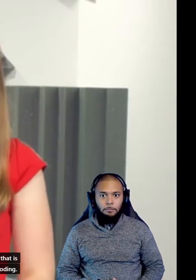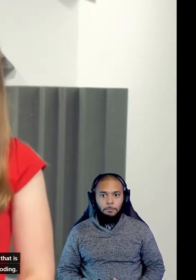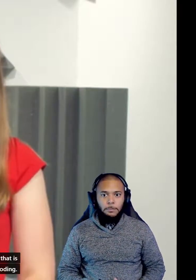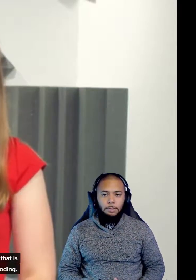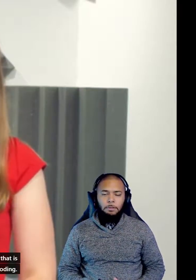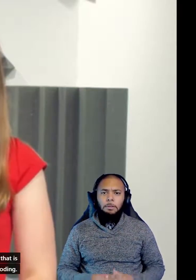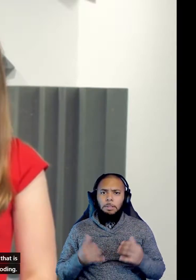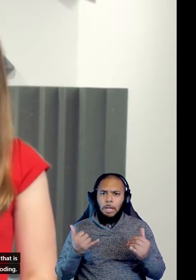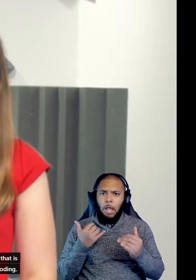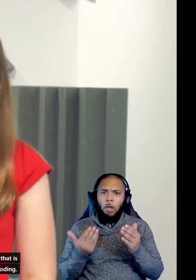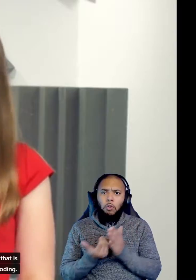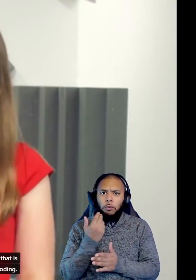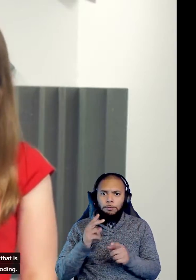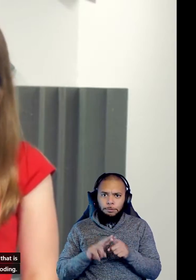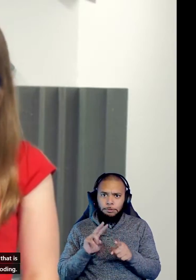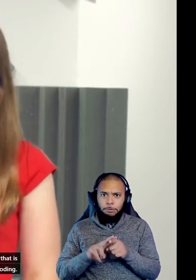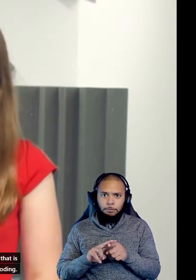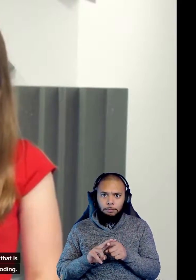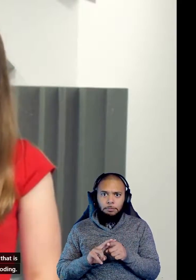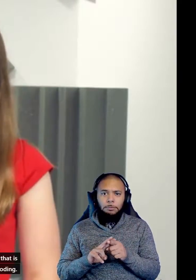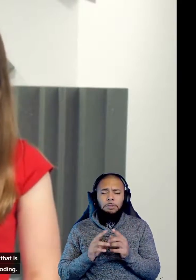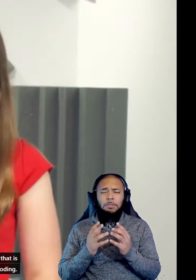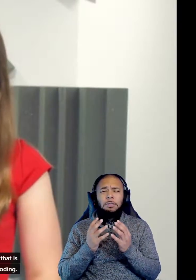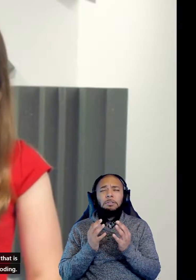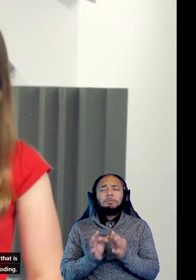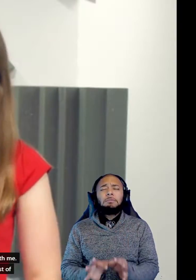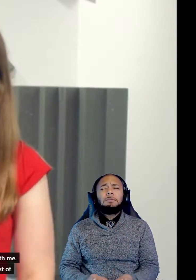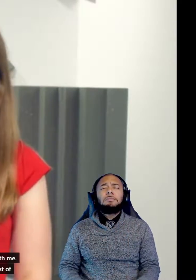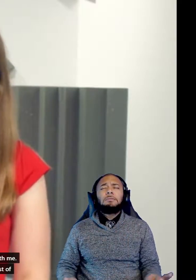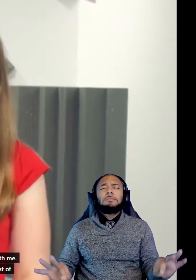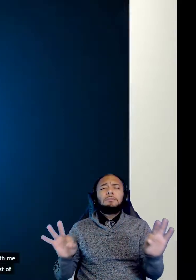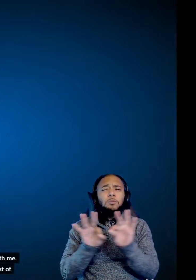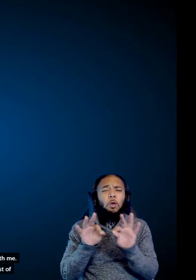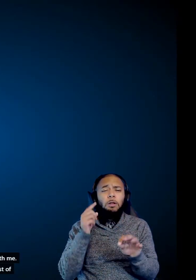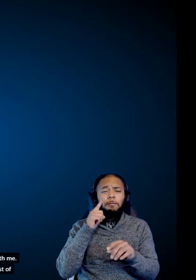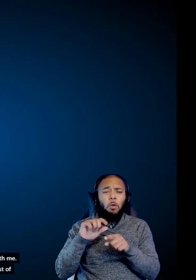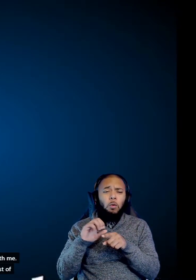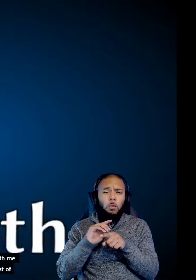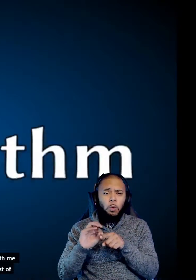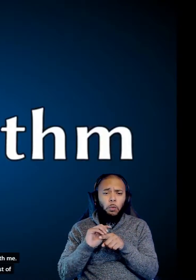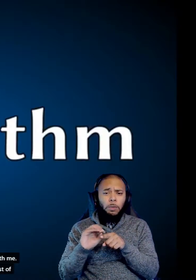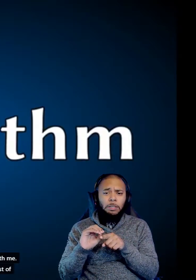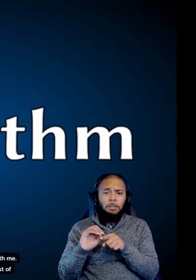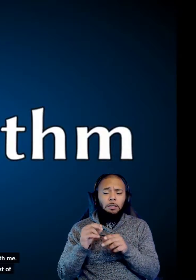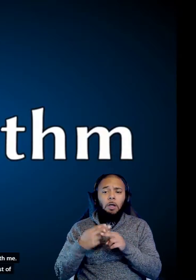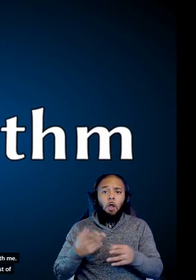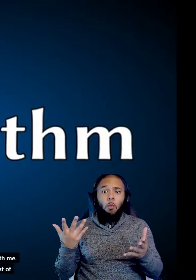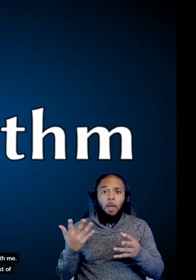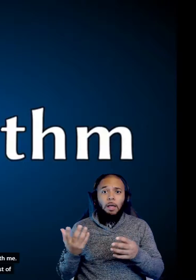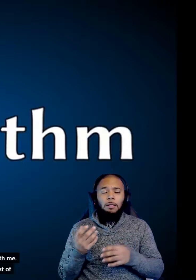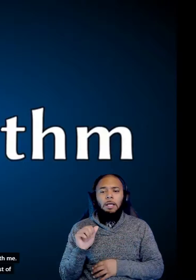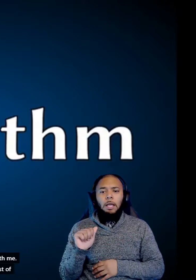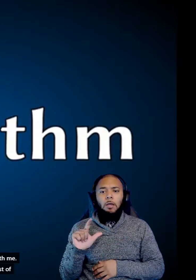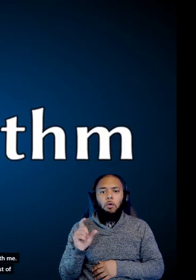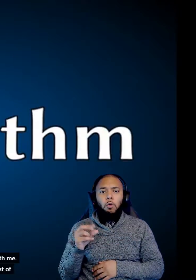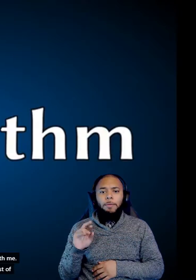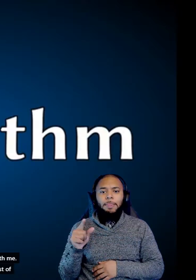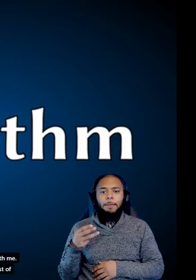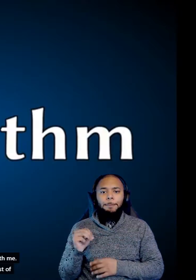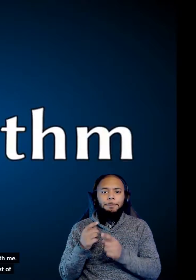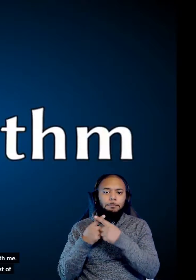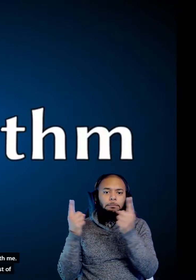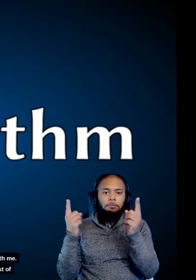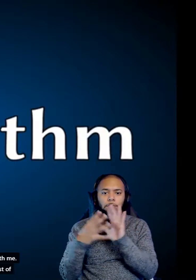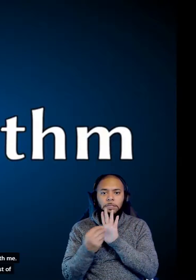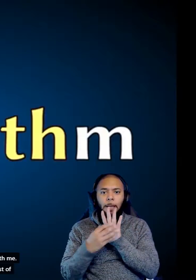new vocabulary word that is very essential to the process of coding. It's called an algorithm. Say it